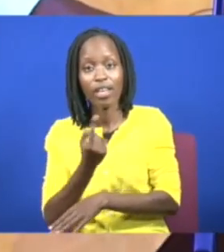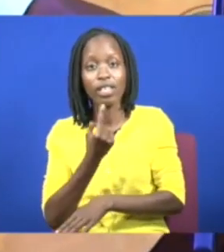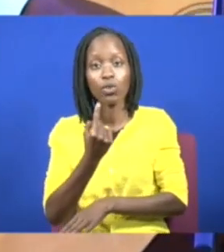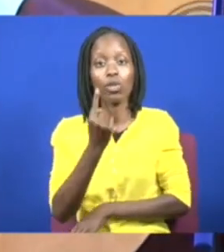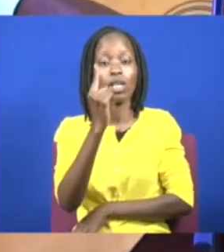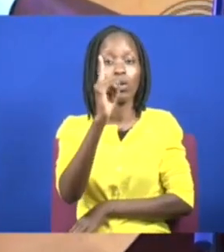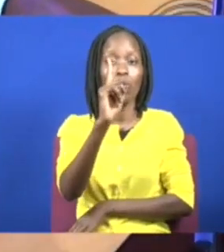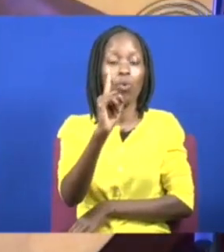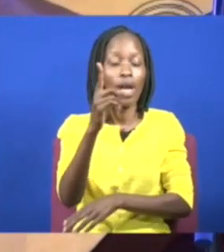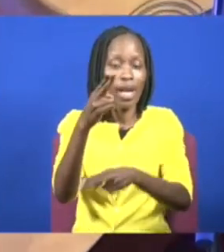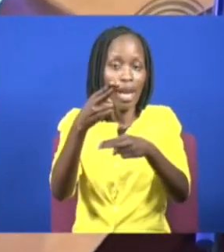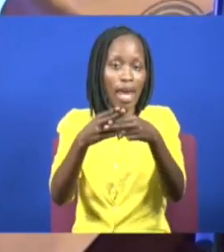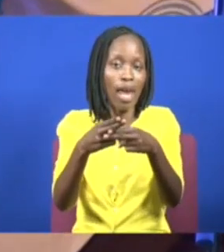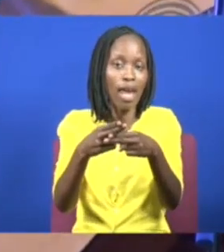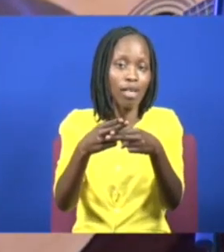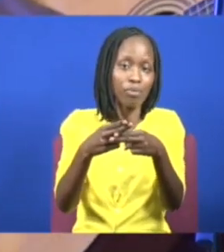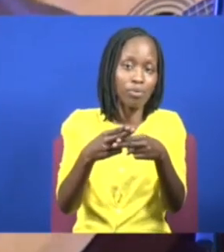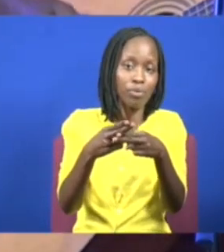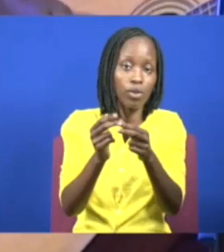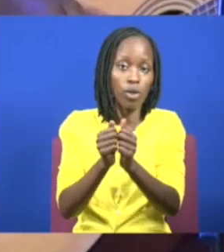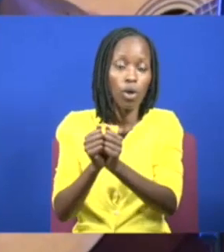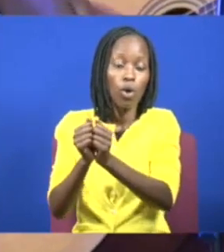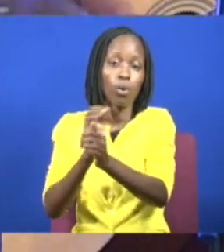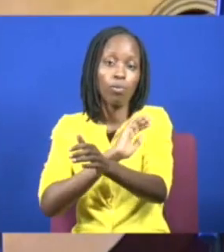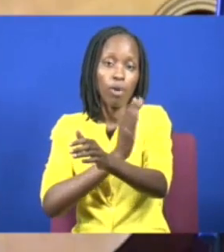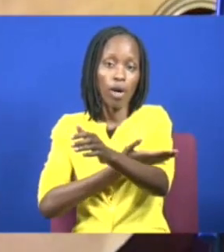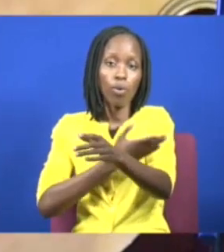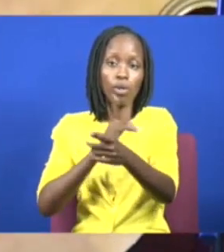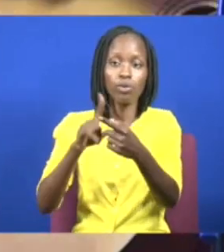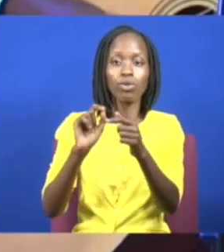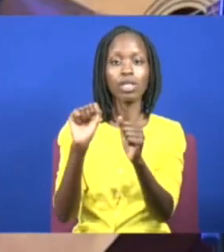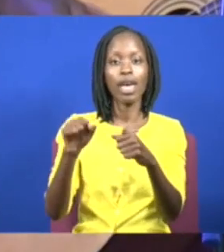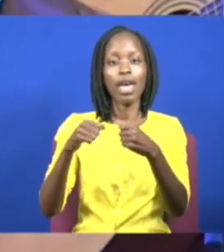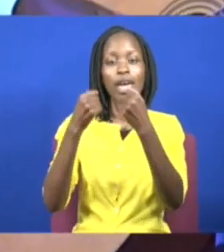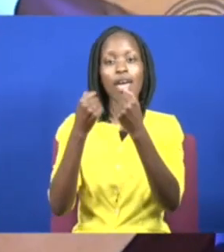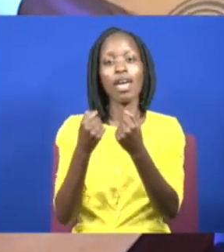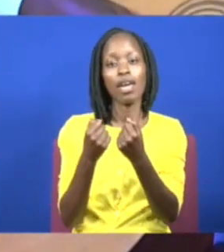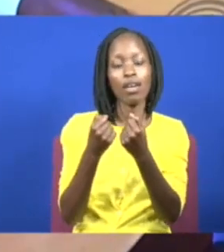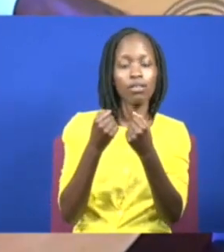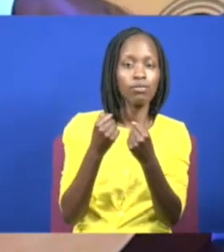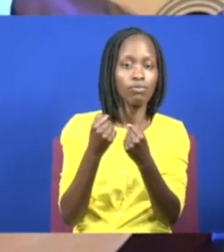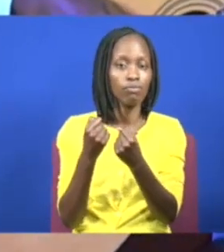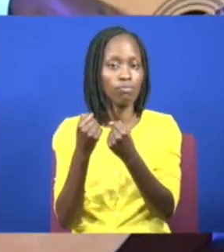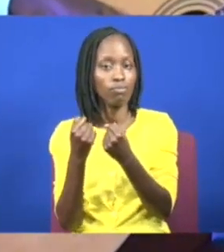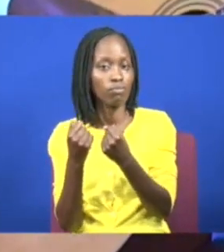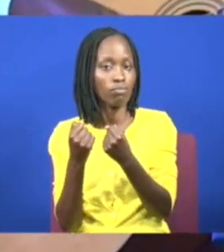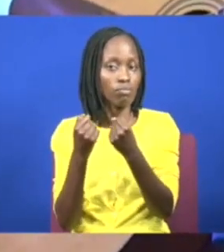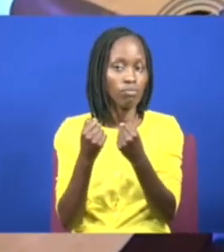name. There is only one name. Power to save. With the power to save.